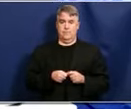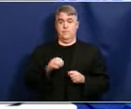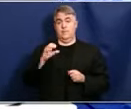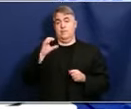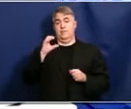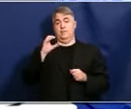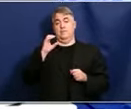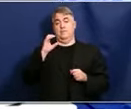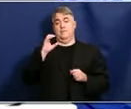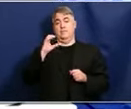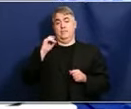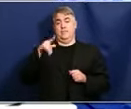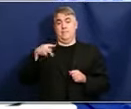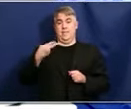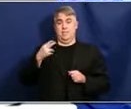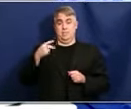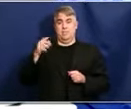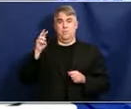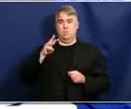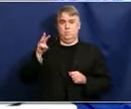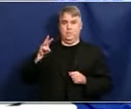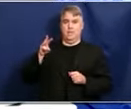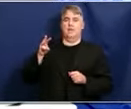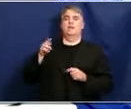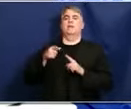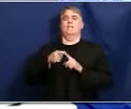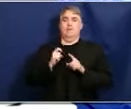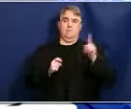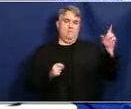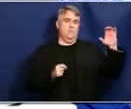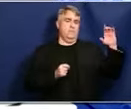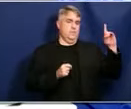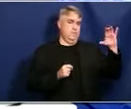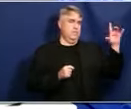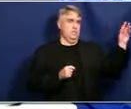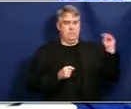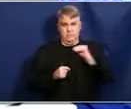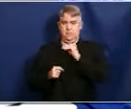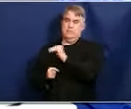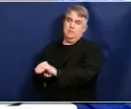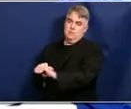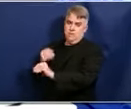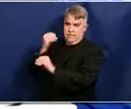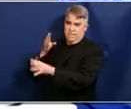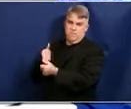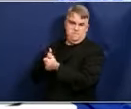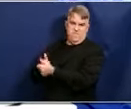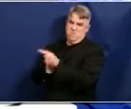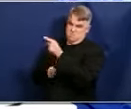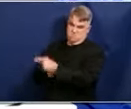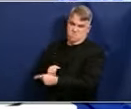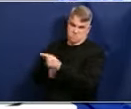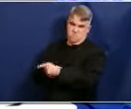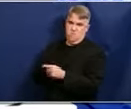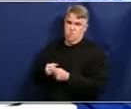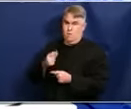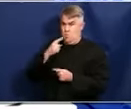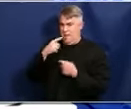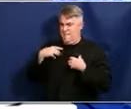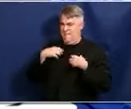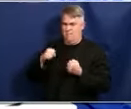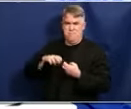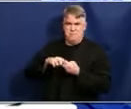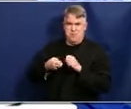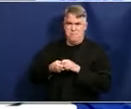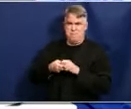CDPH website, they only focus on those underlying health conditions that will result in complications.